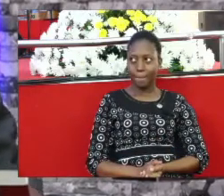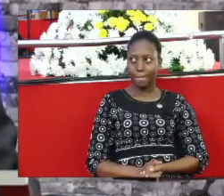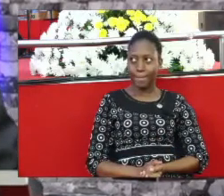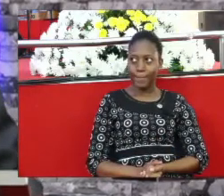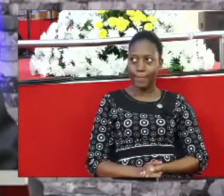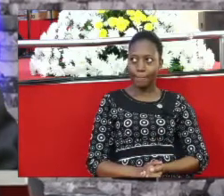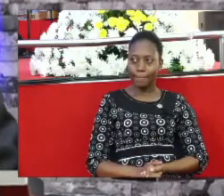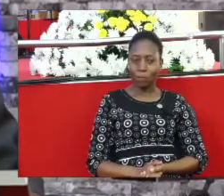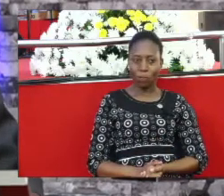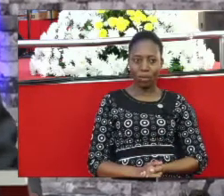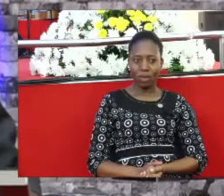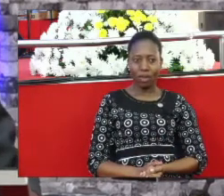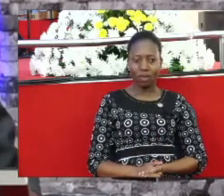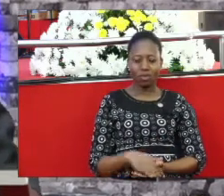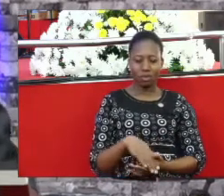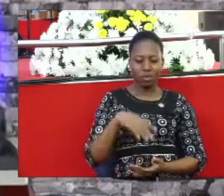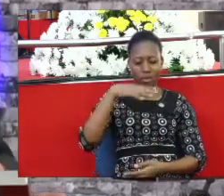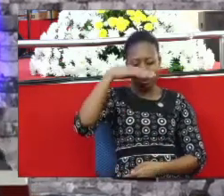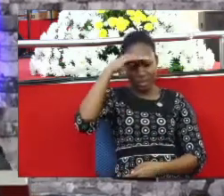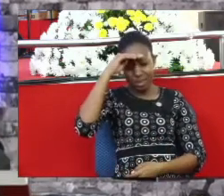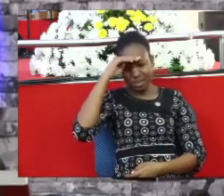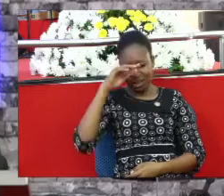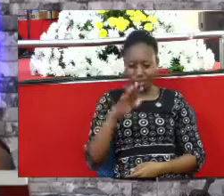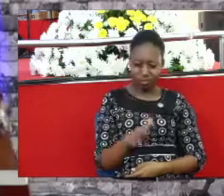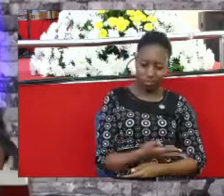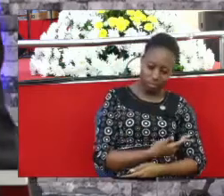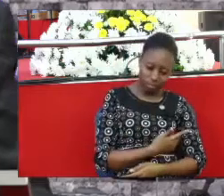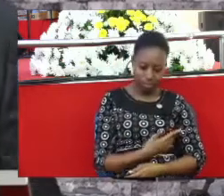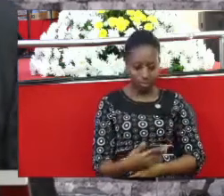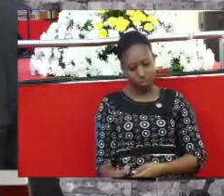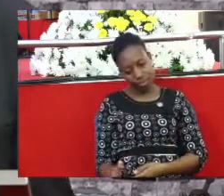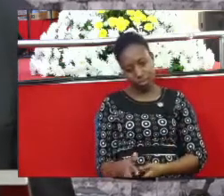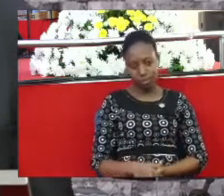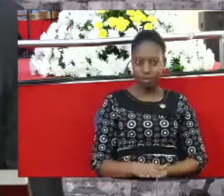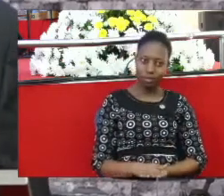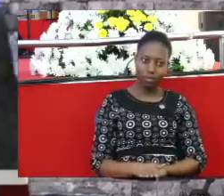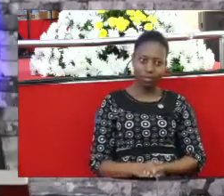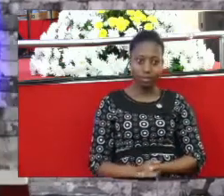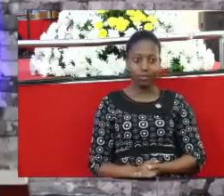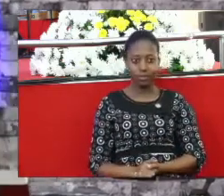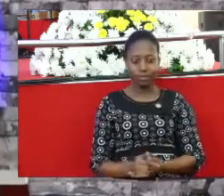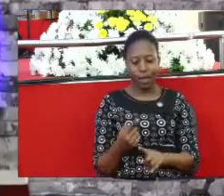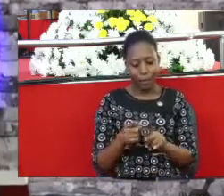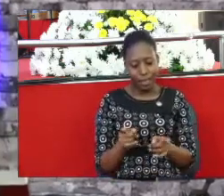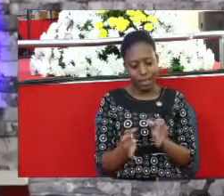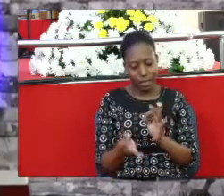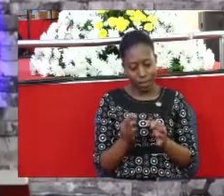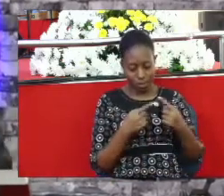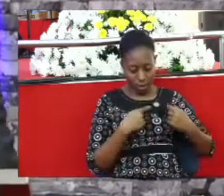Utaanguka kwa mitaro tu, utalewa, utaanguka kwa mitaro. But if your heart is cleansed and purified and changed, then it would. So